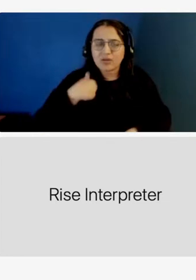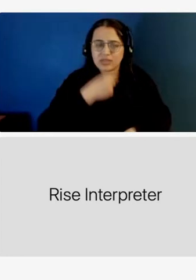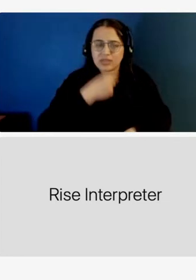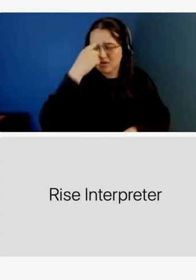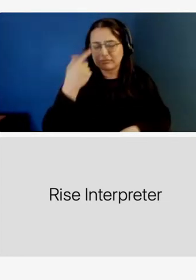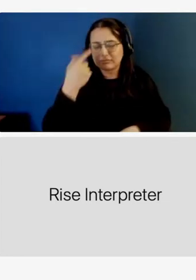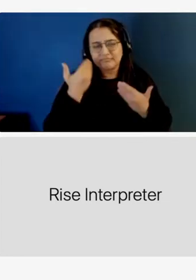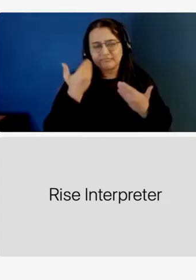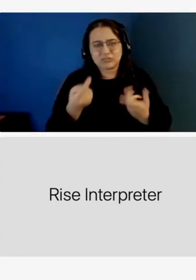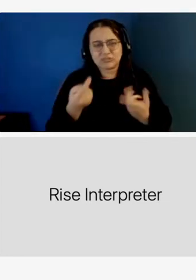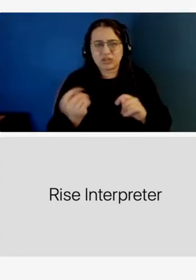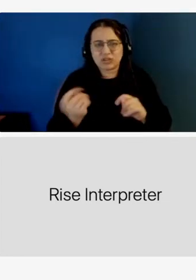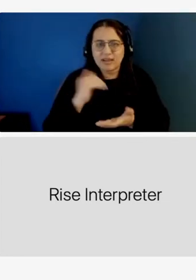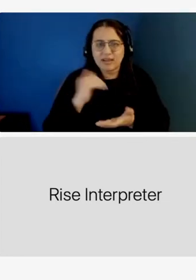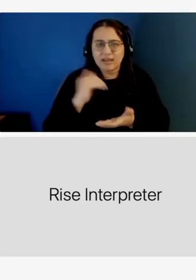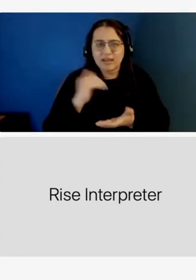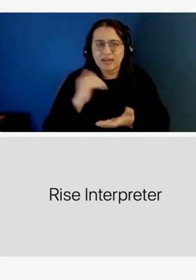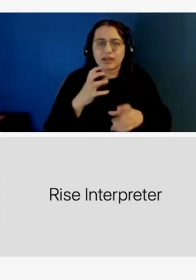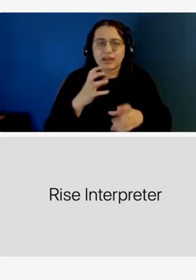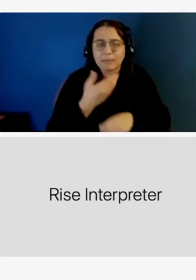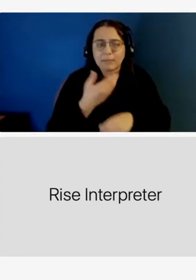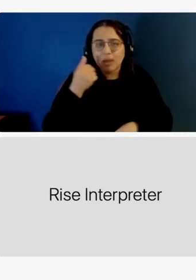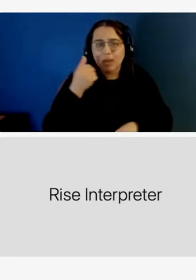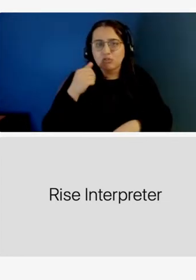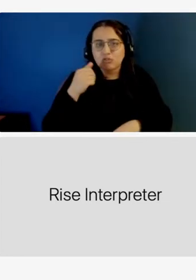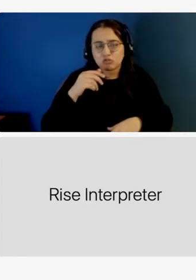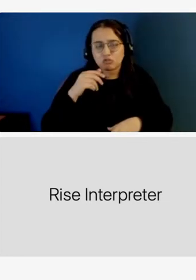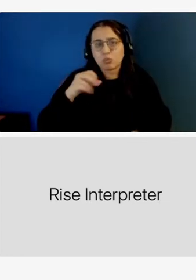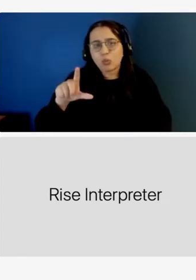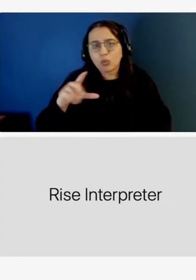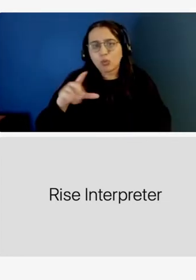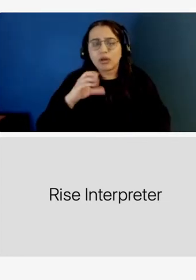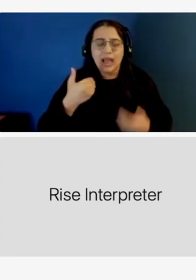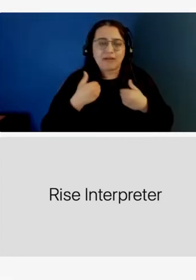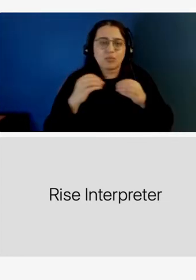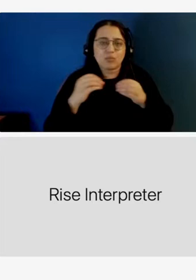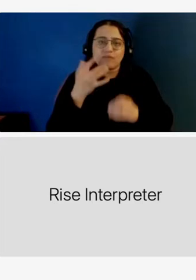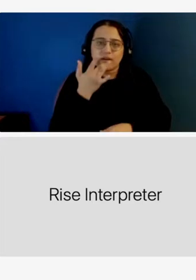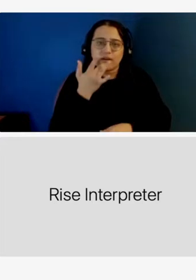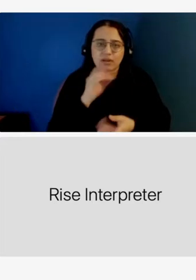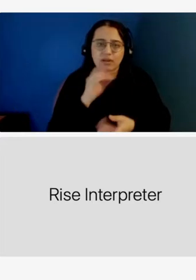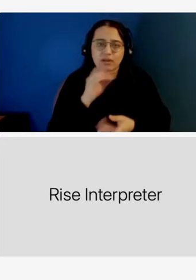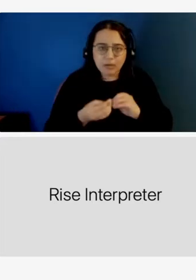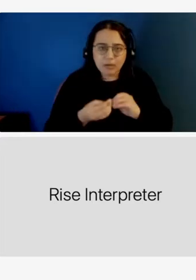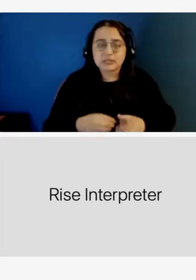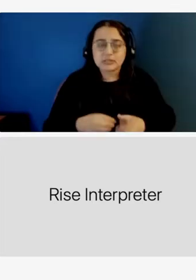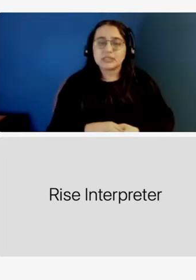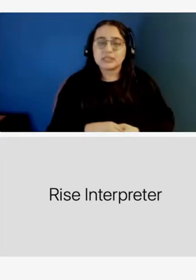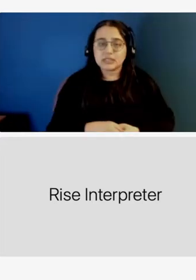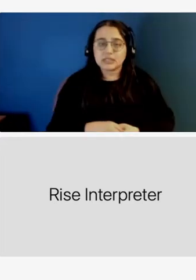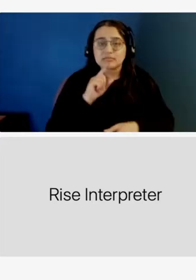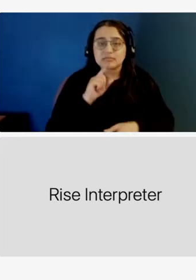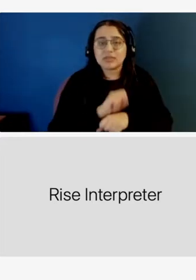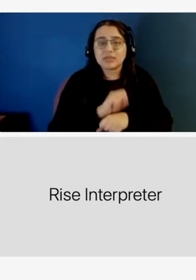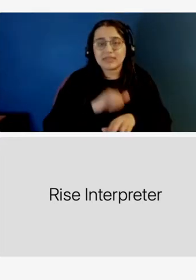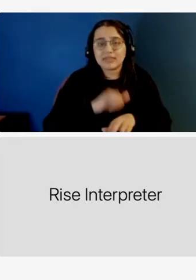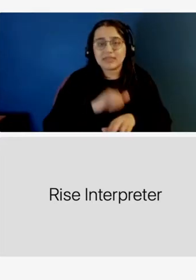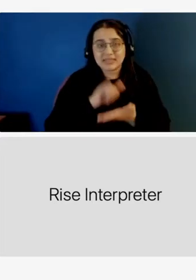pool and hopefully we get some more favorable numbers. So it's actually out on the street right now. We're hoping